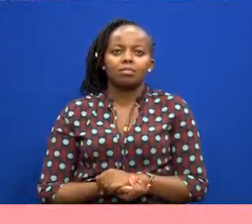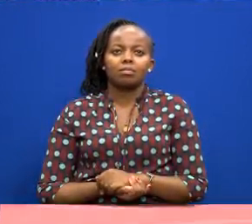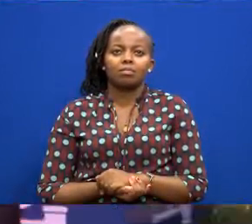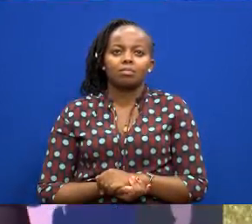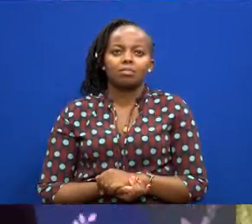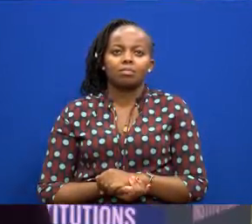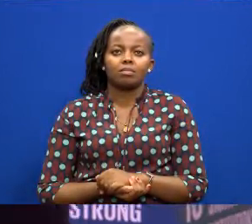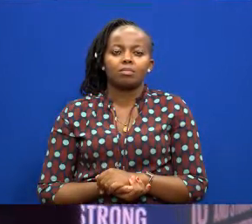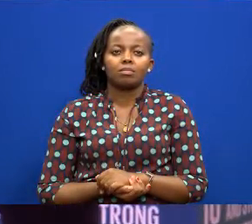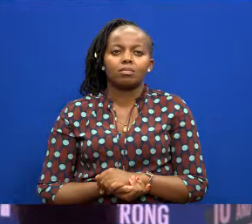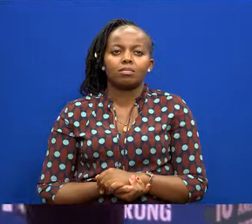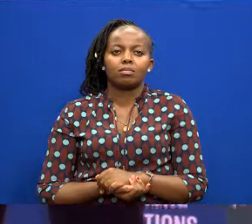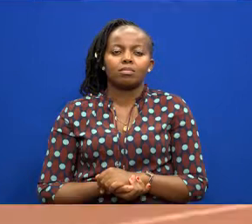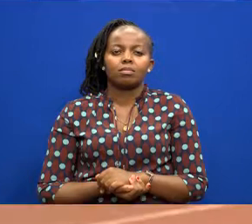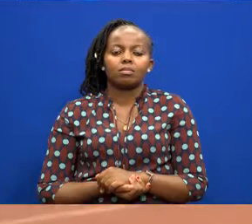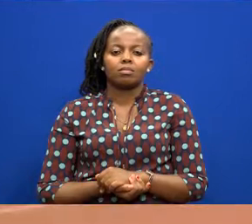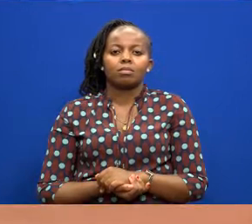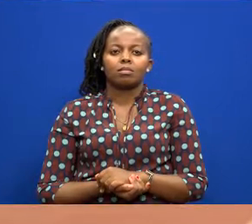Good. Going down.